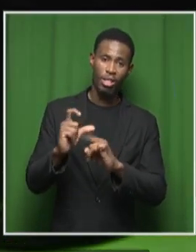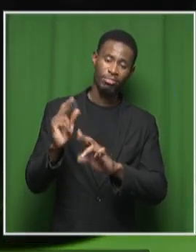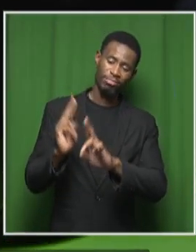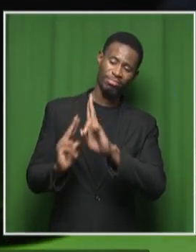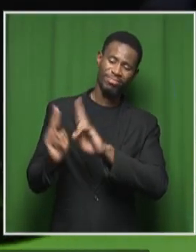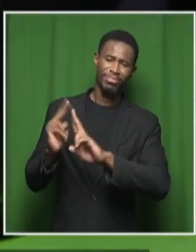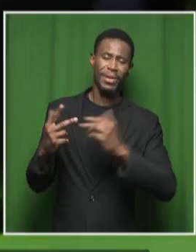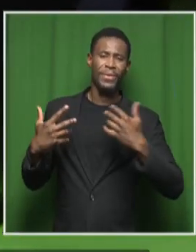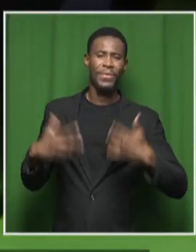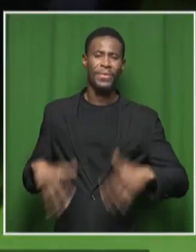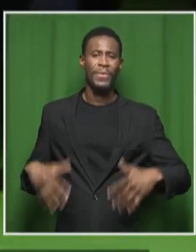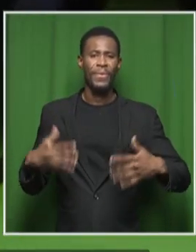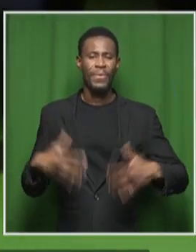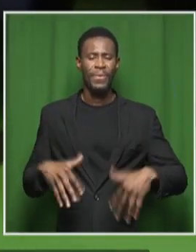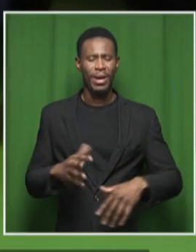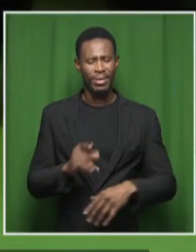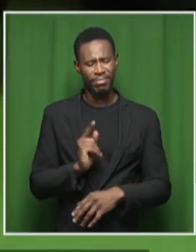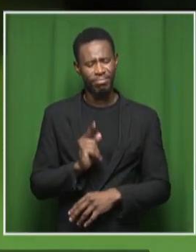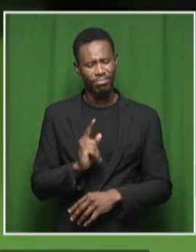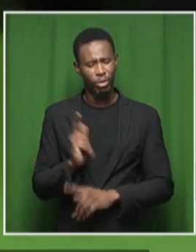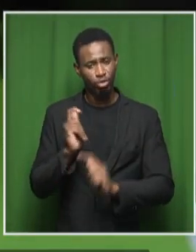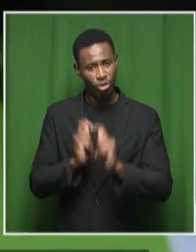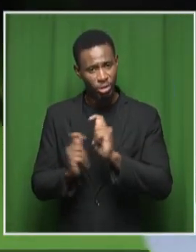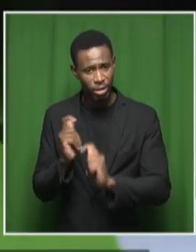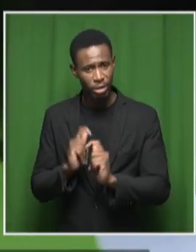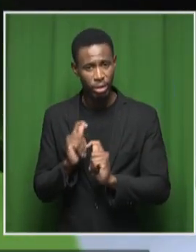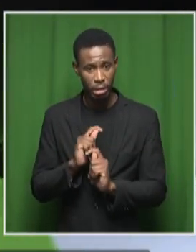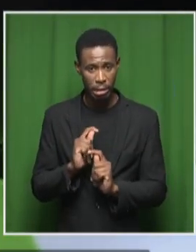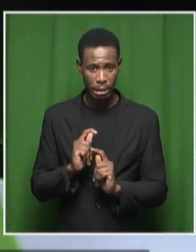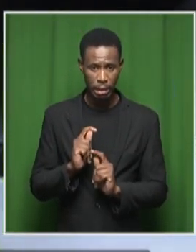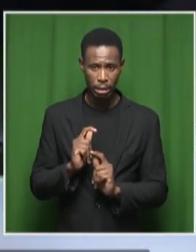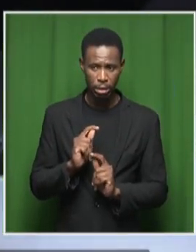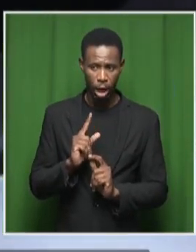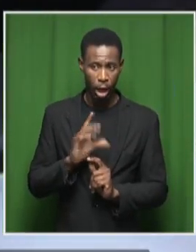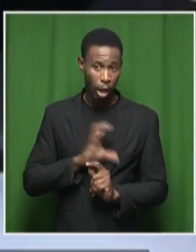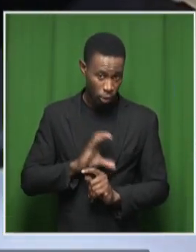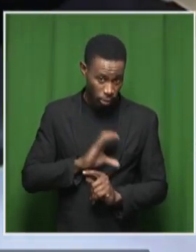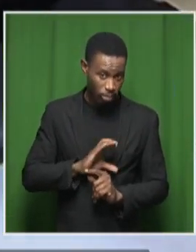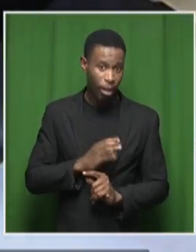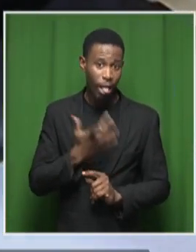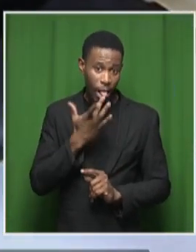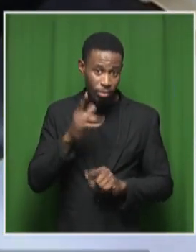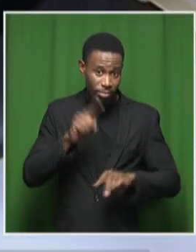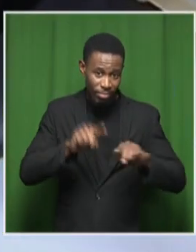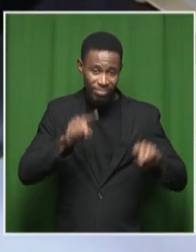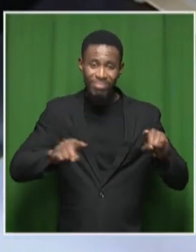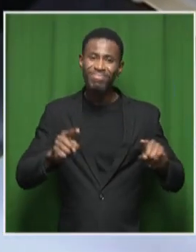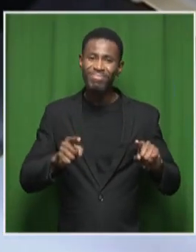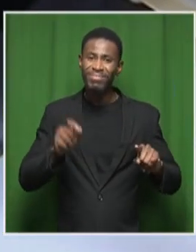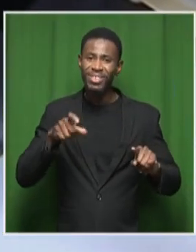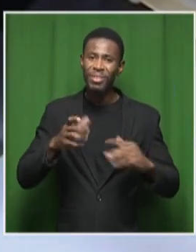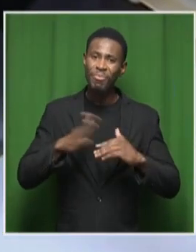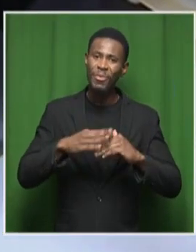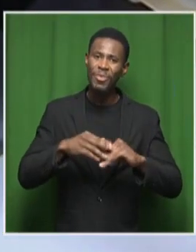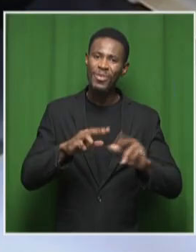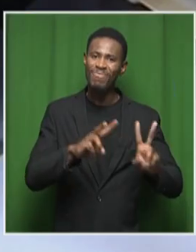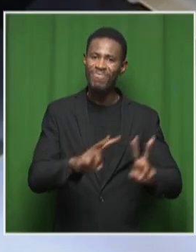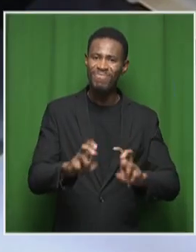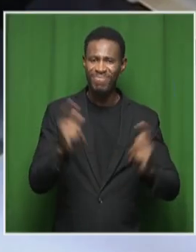treasure trove of traditions, customs, and flavors waiting to be explored and